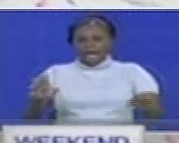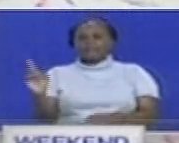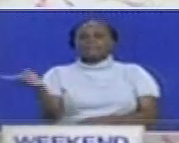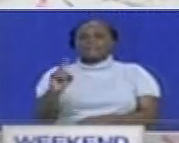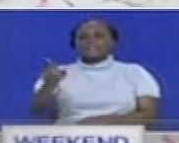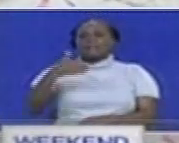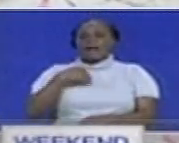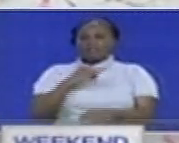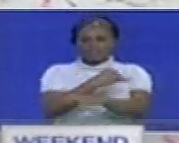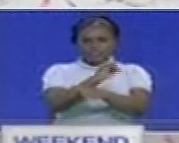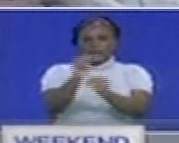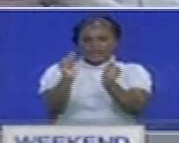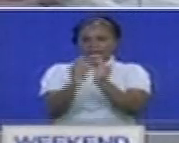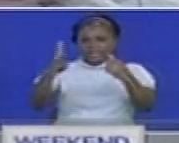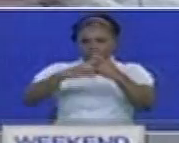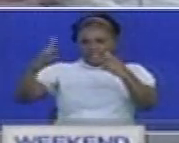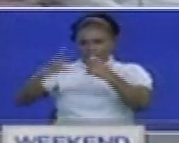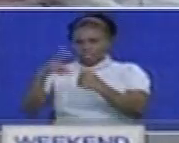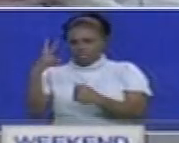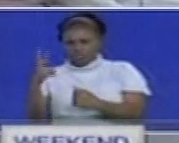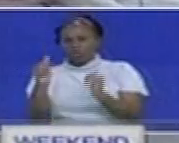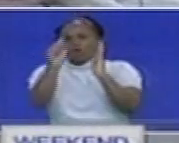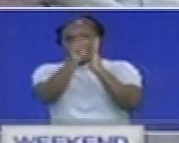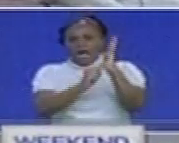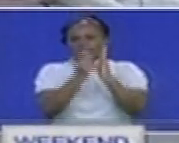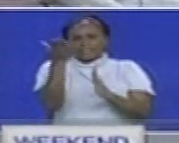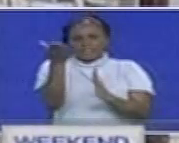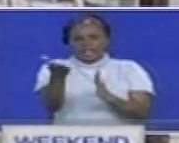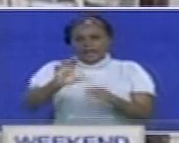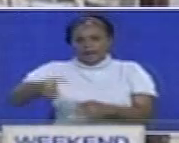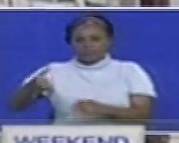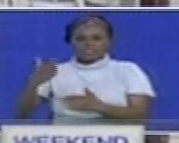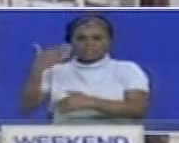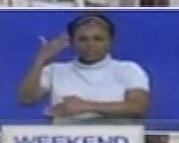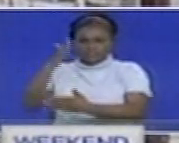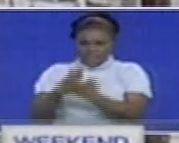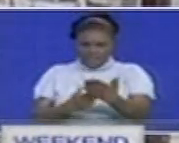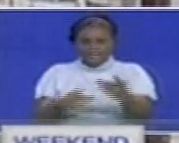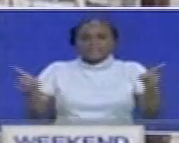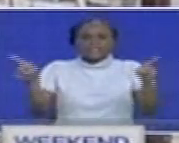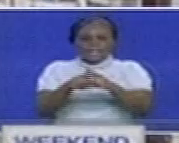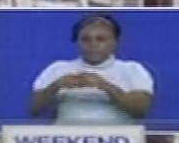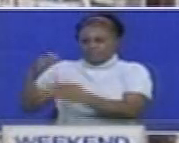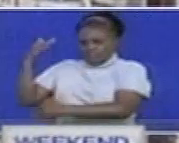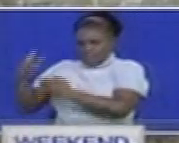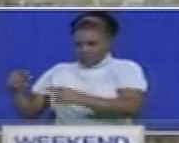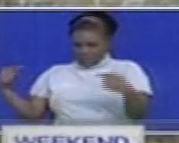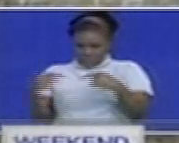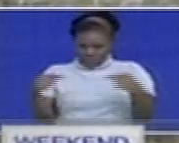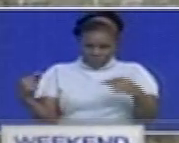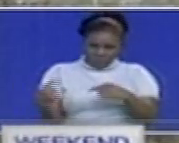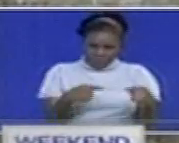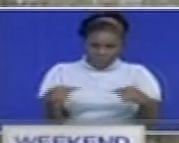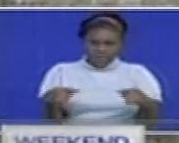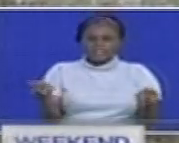the 1992 Districts and Provinces Act are on the county's side. Aside from the boundary dispute, the sale of